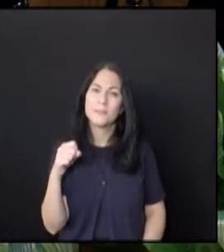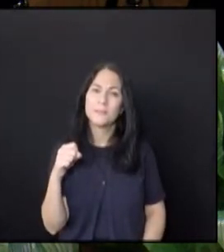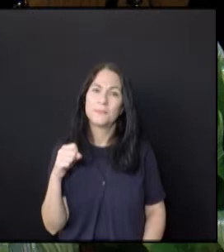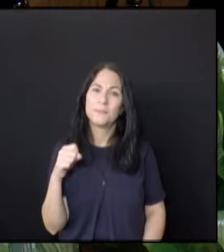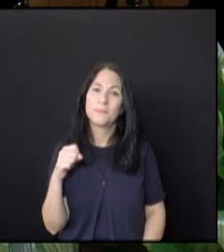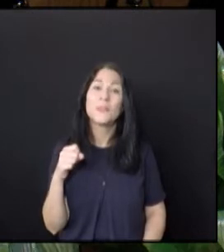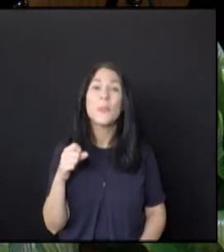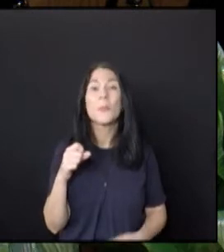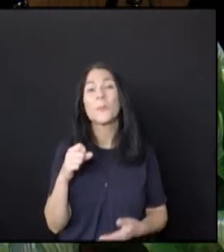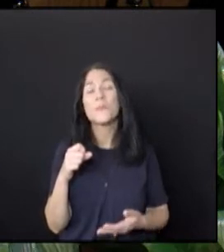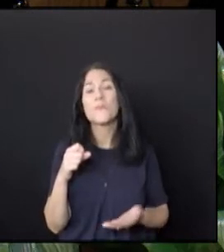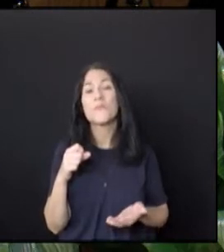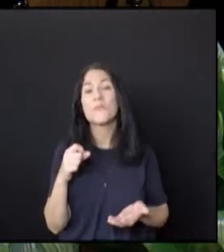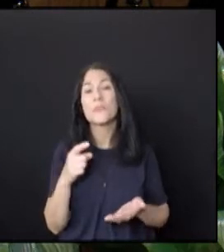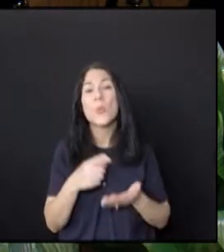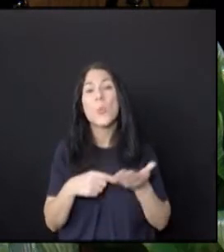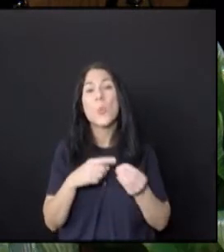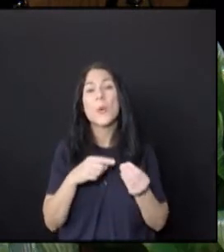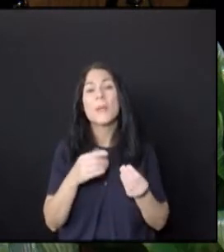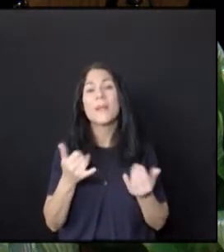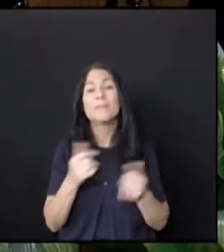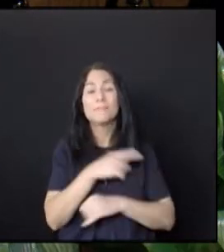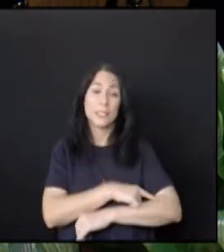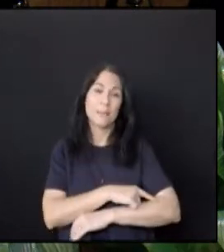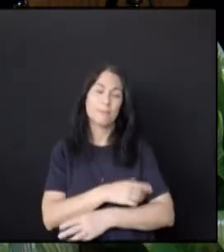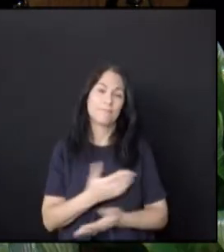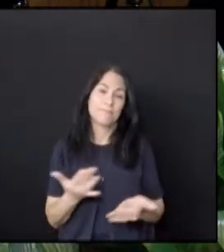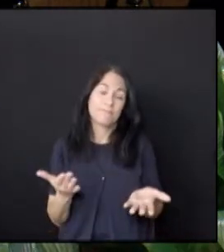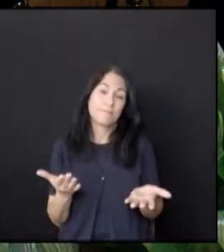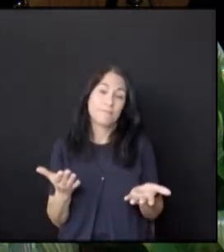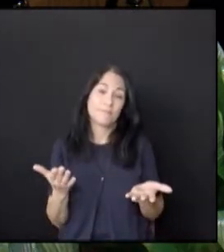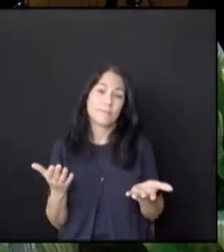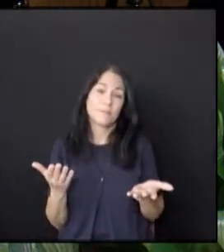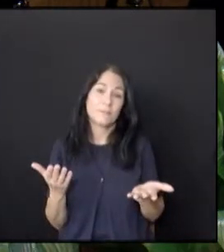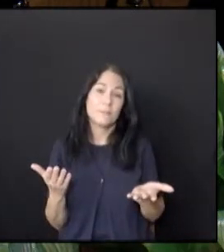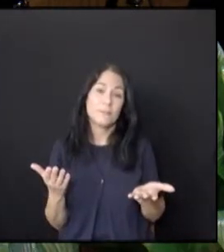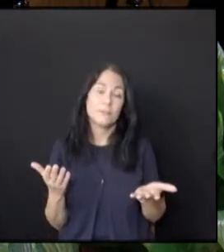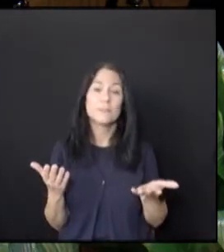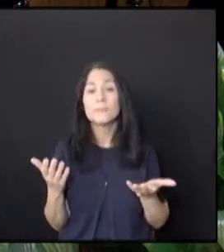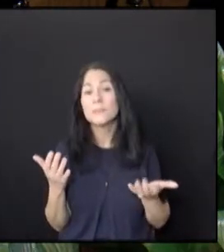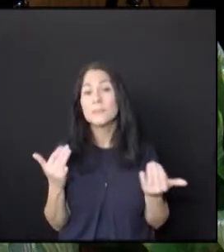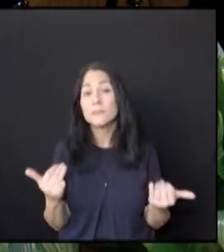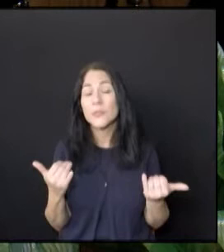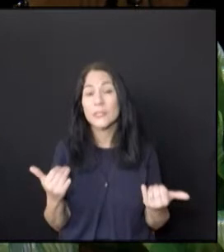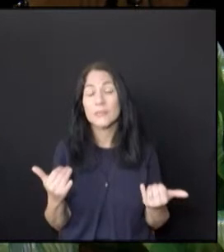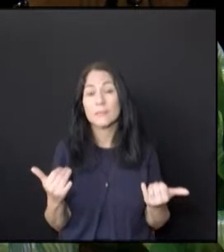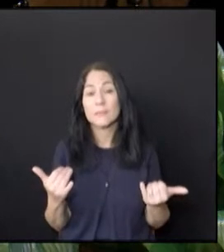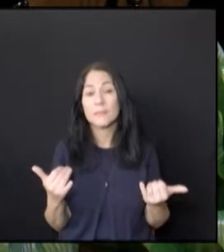So what about today, my friends? What about right now?